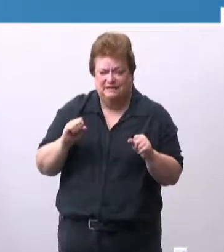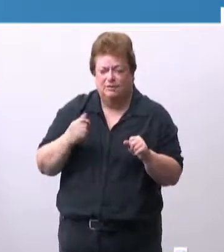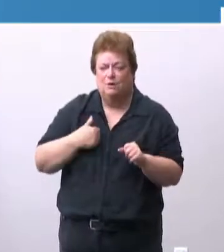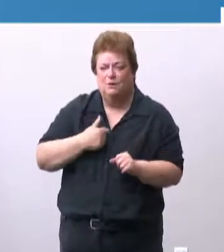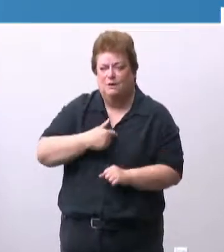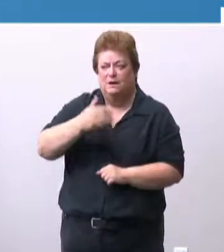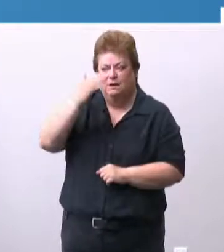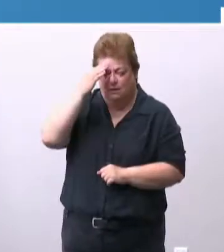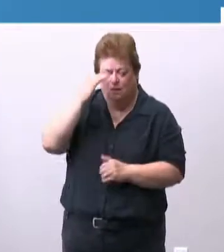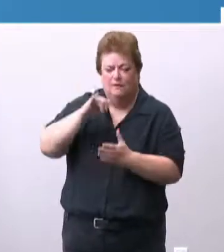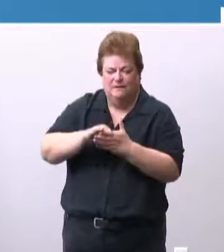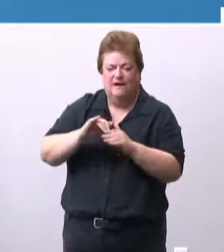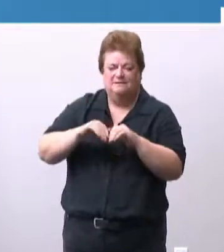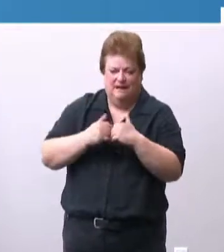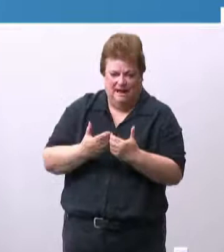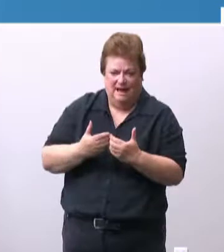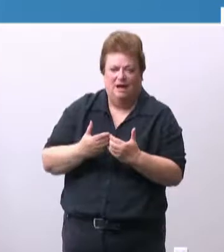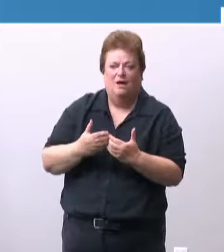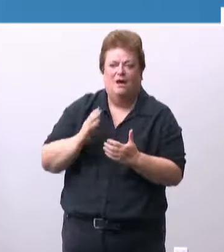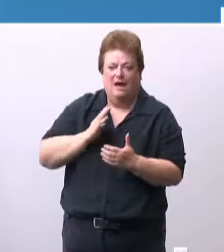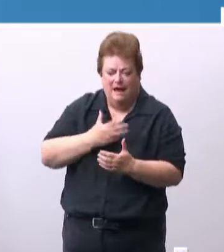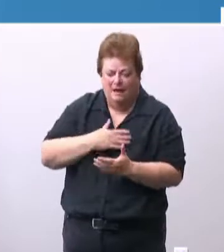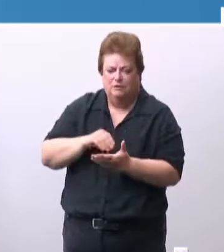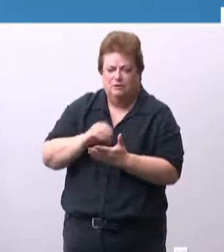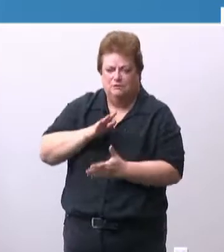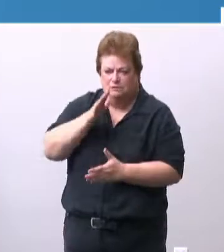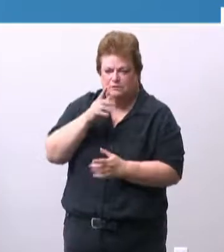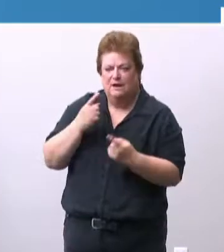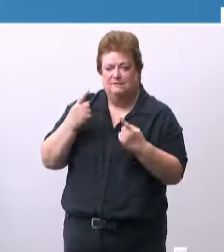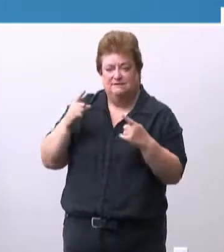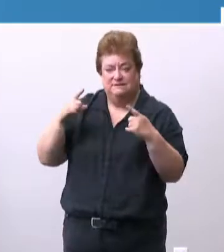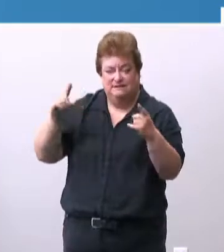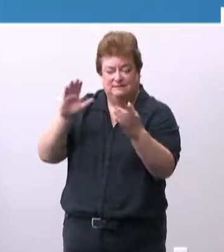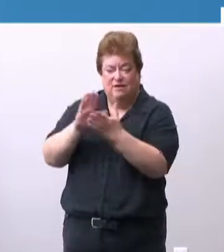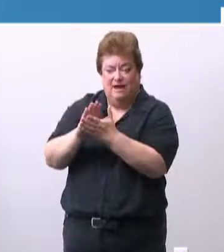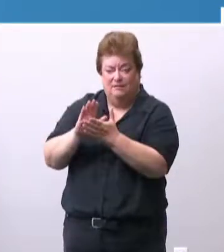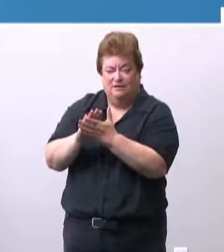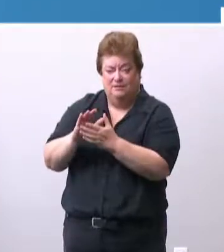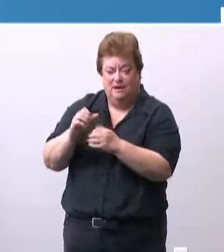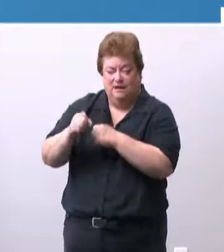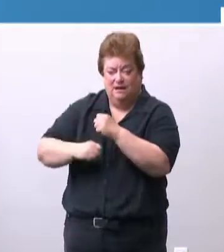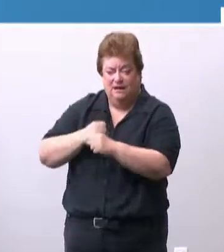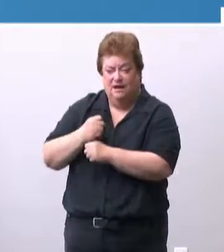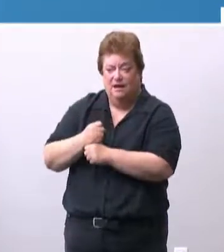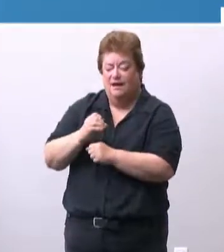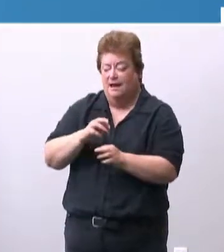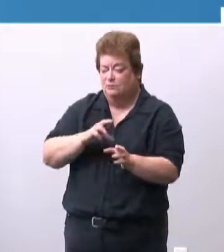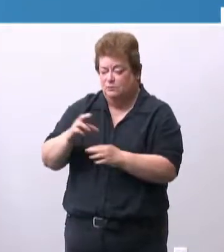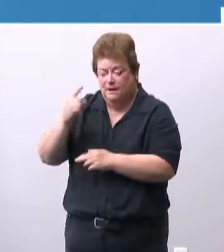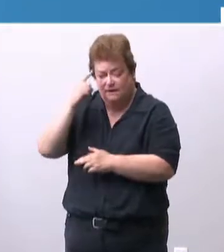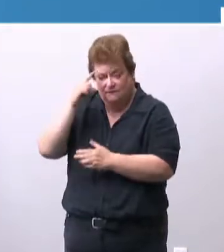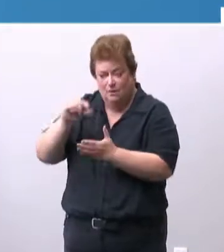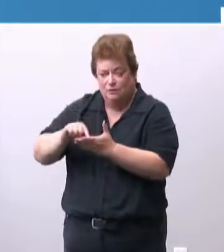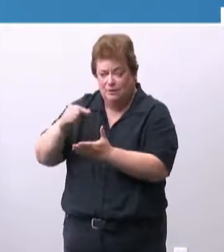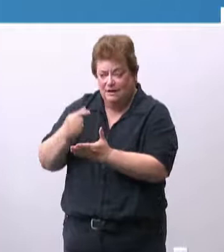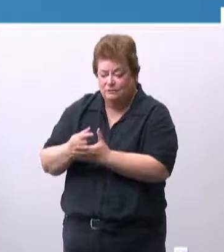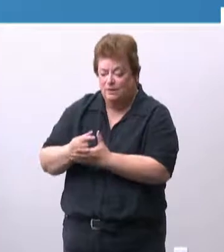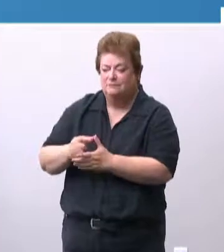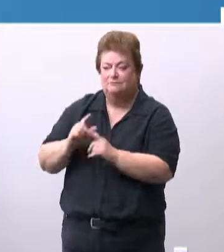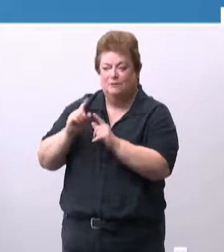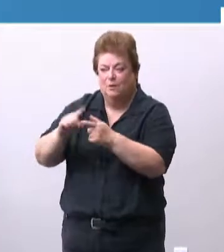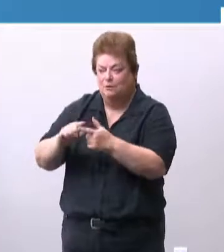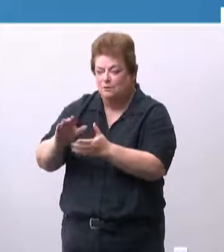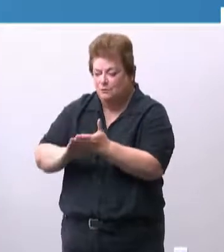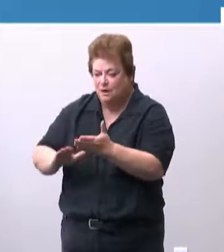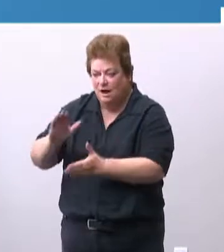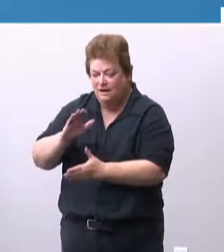that that's how our students can have a successful academic year. And we're going to get them ready for graduation as they get ready to enter college, the